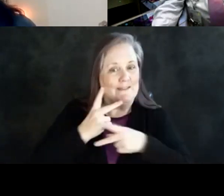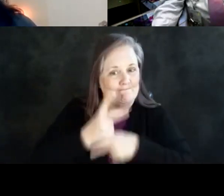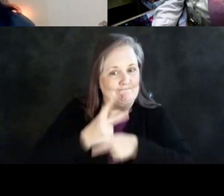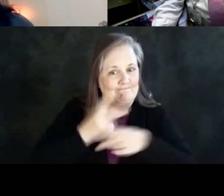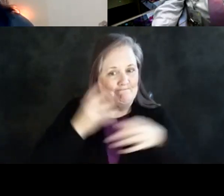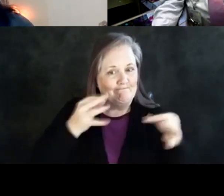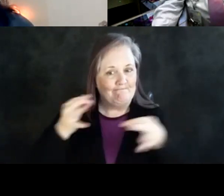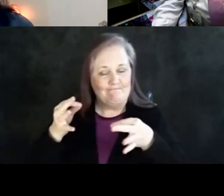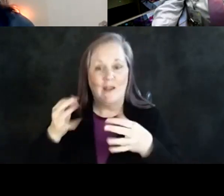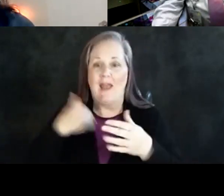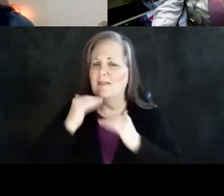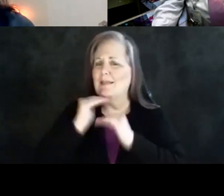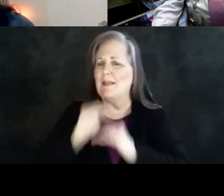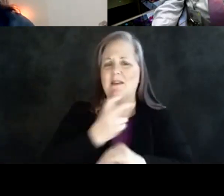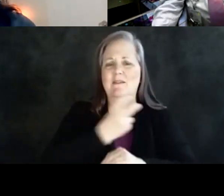that we have.